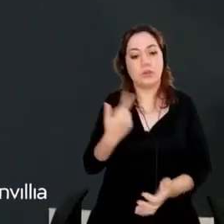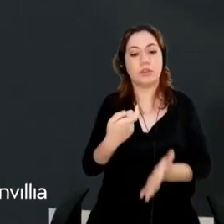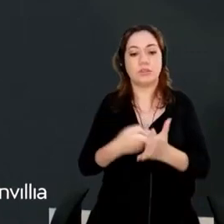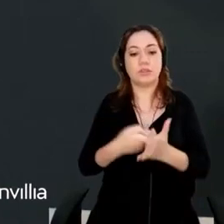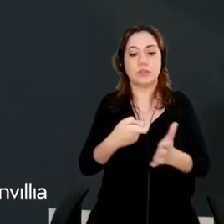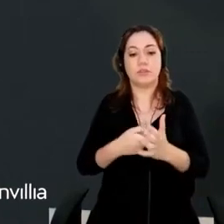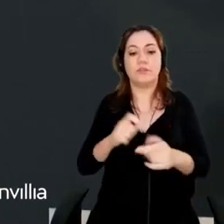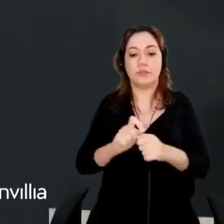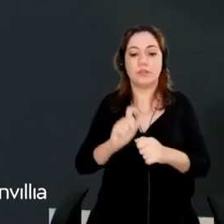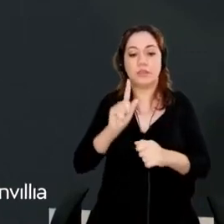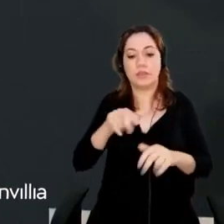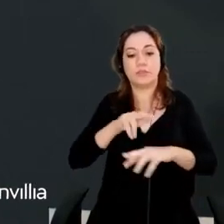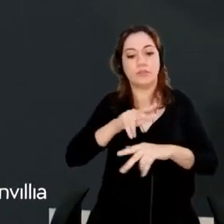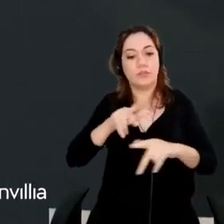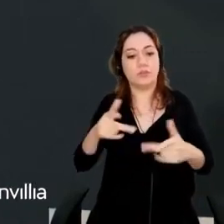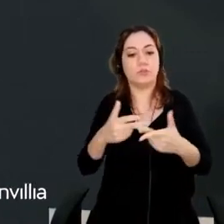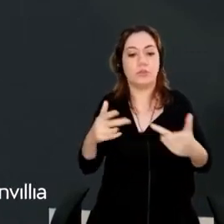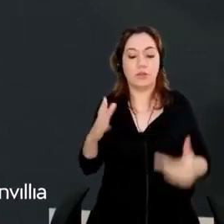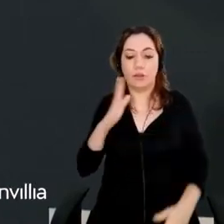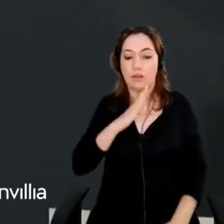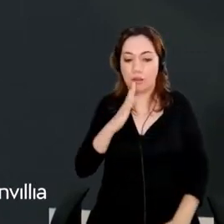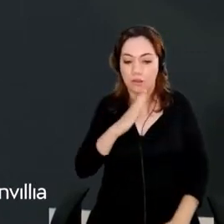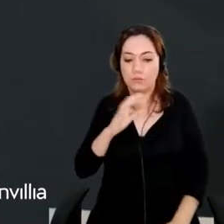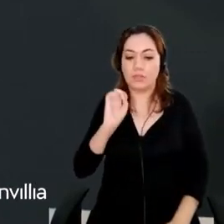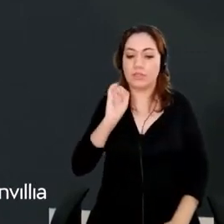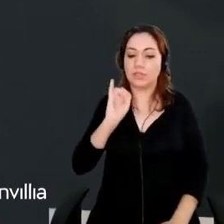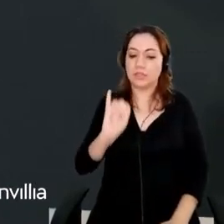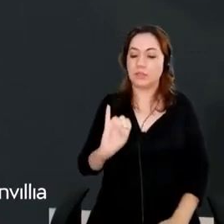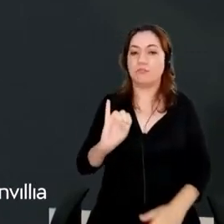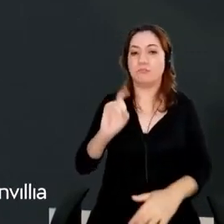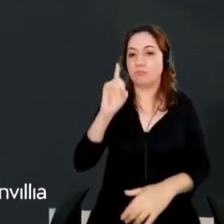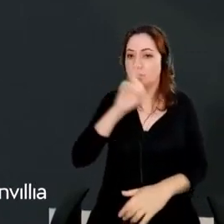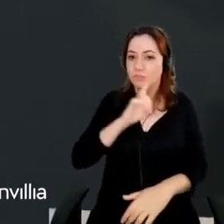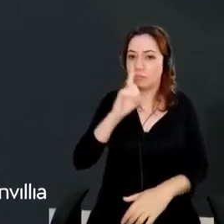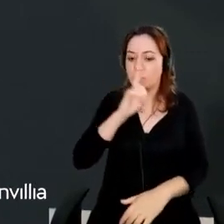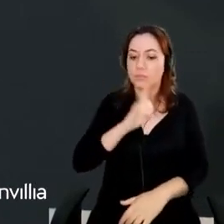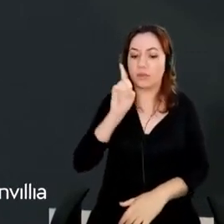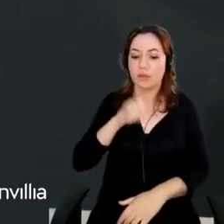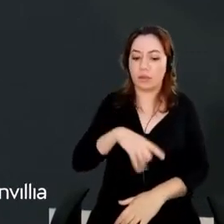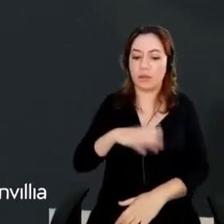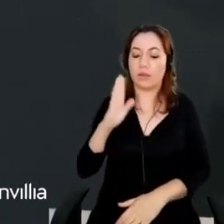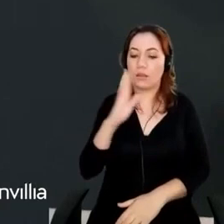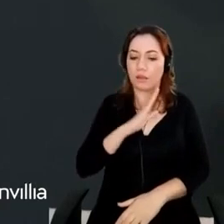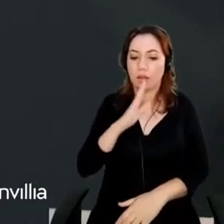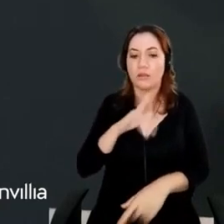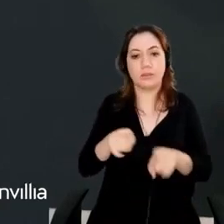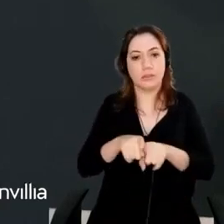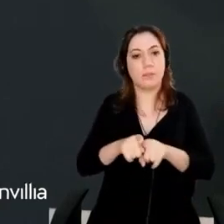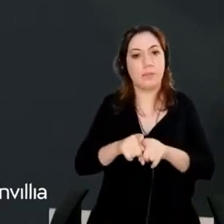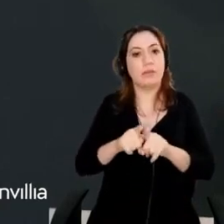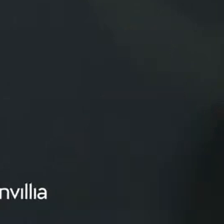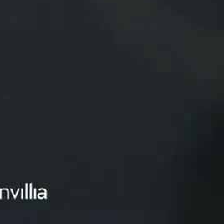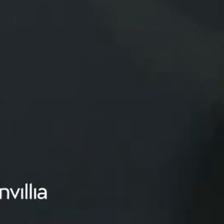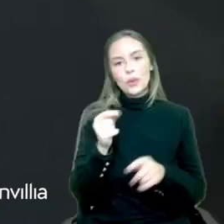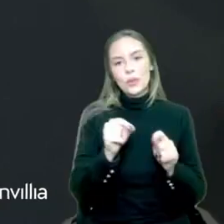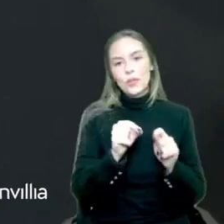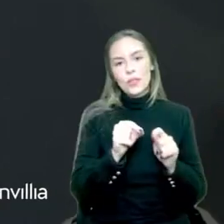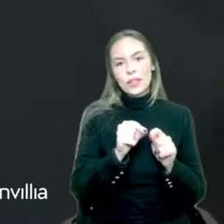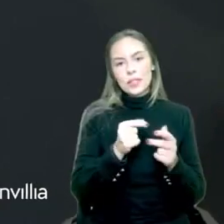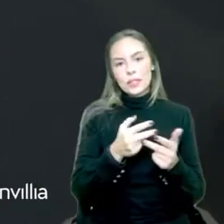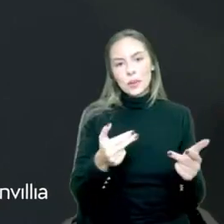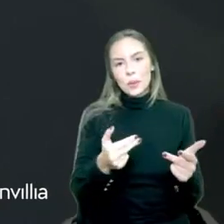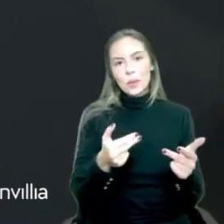faster. And if there is a failure, that it's fast as well and cheap. We try to do things faster and not spend a lot of